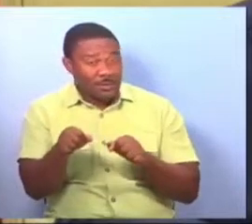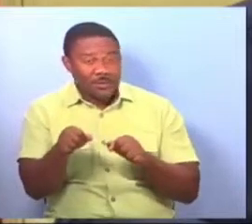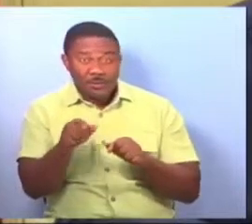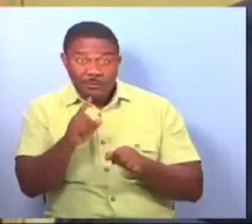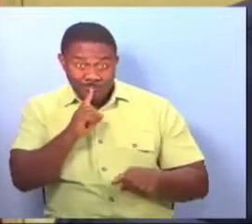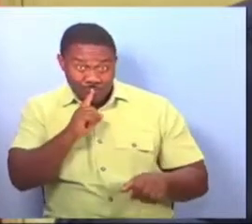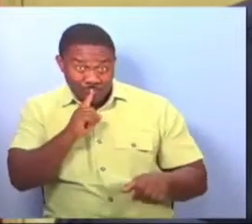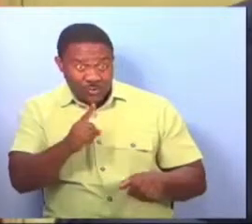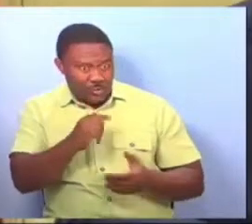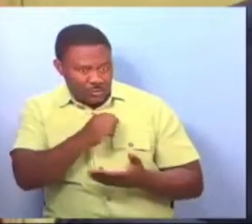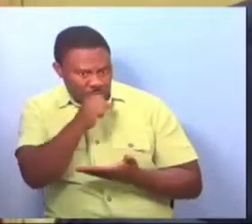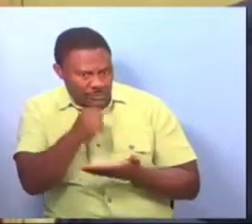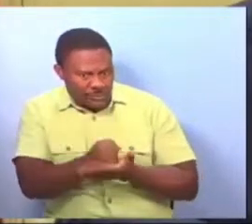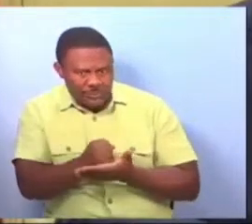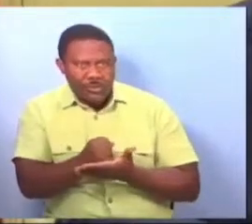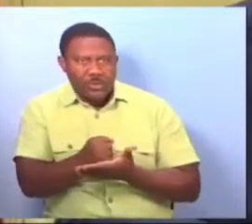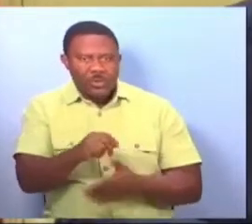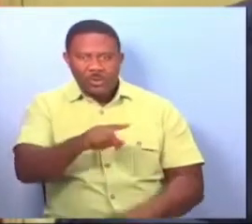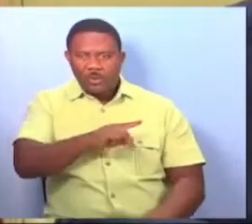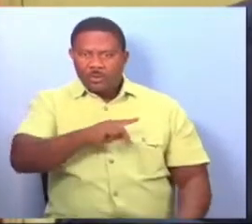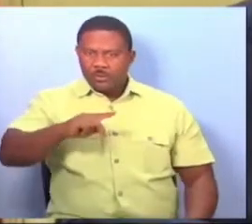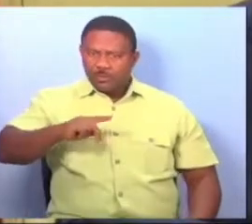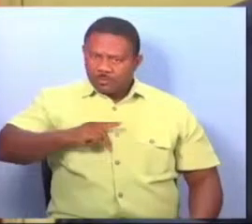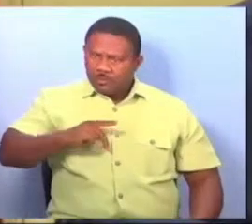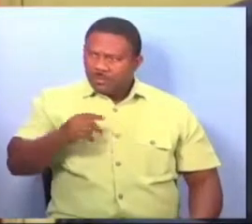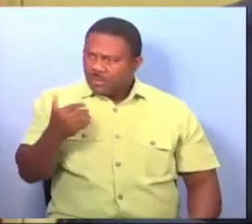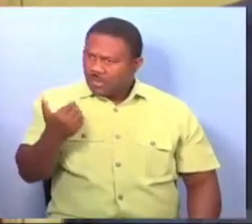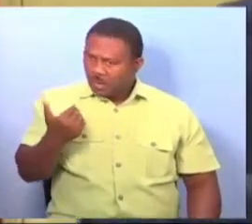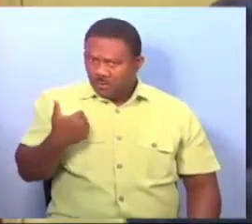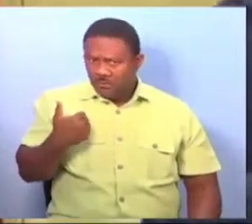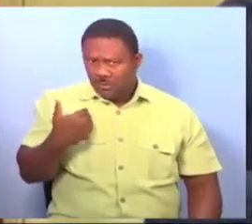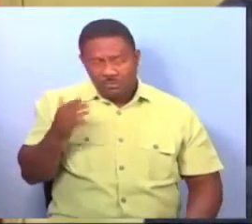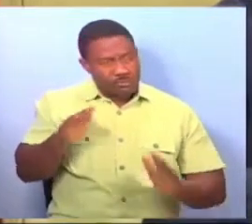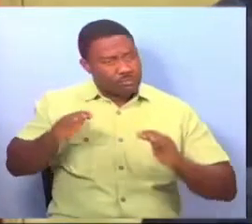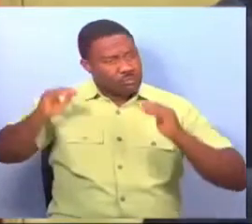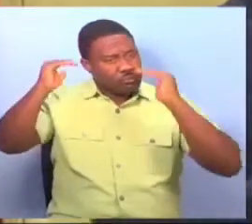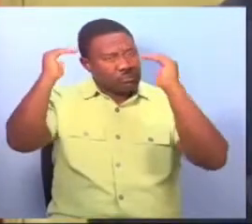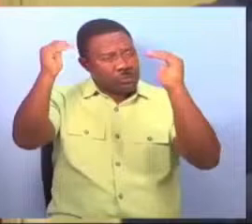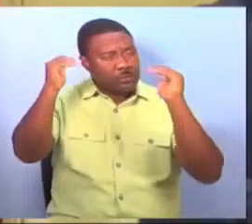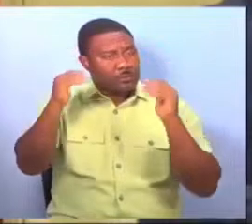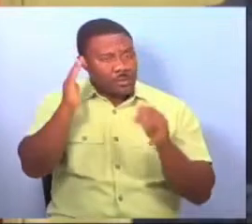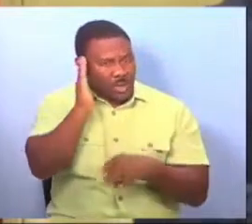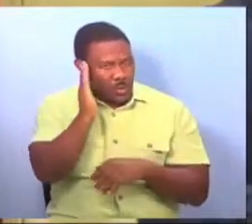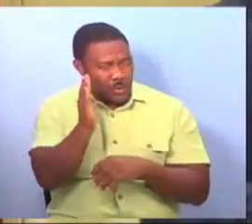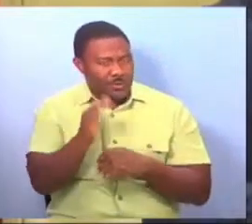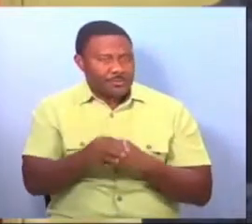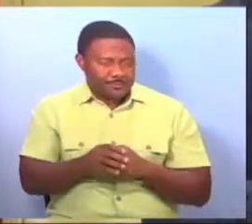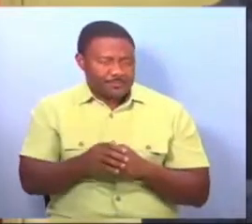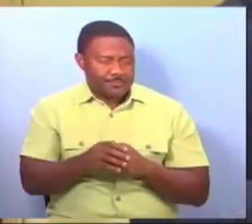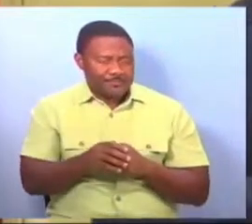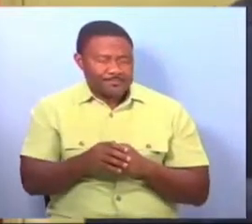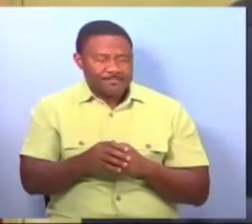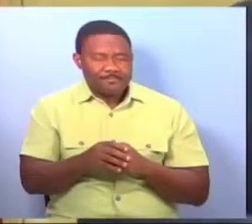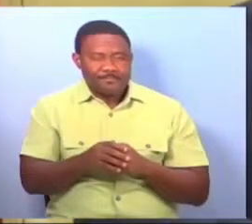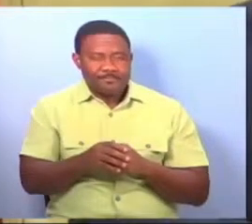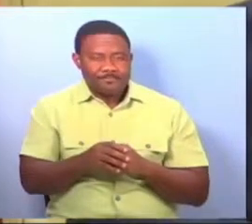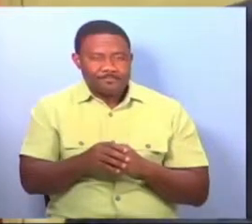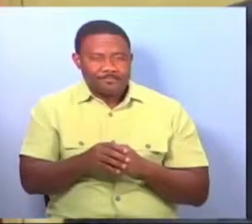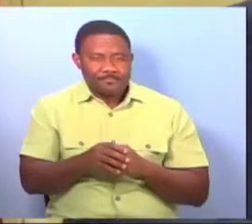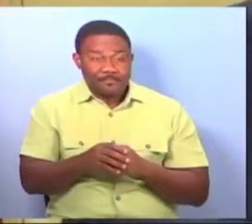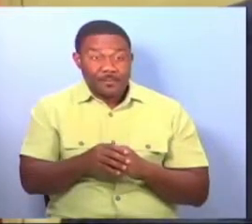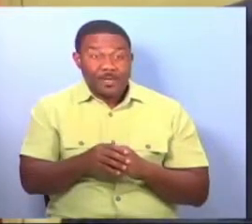sure that this House would be taken to a greater height. With this, Mr. Speaker, I will